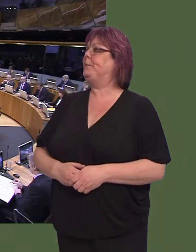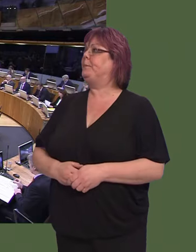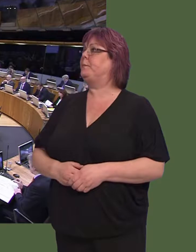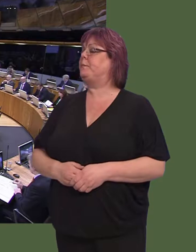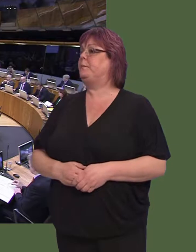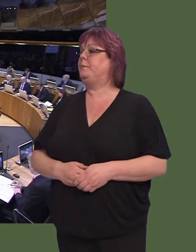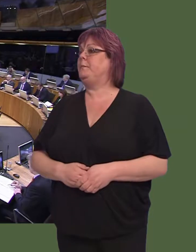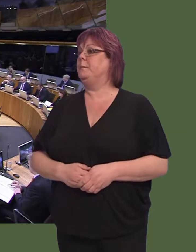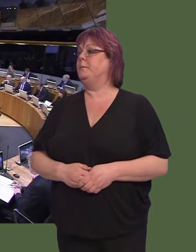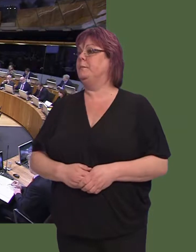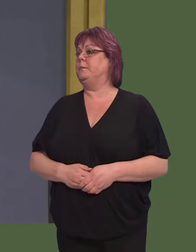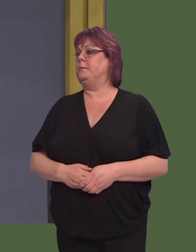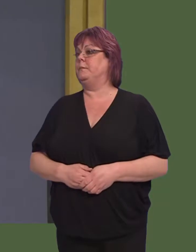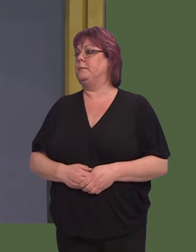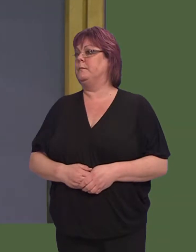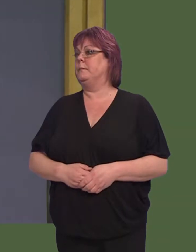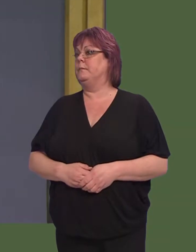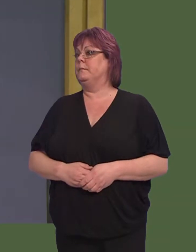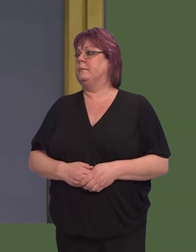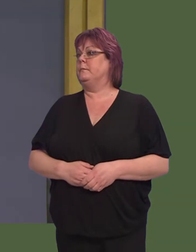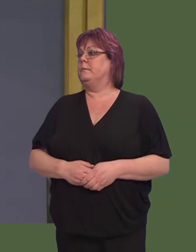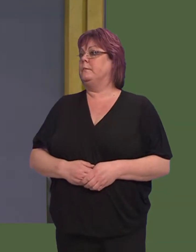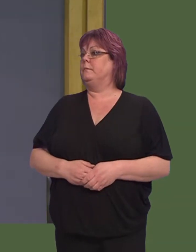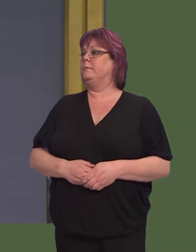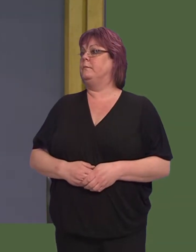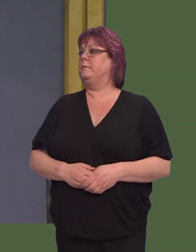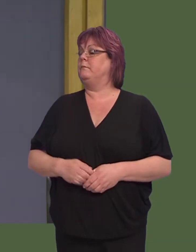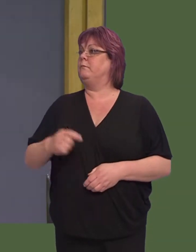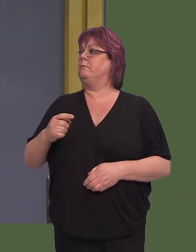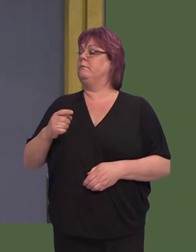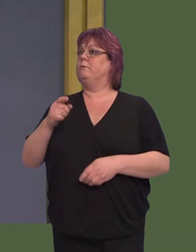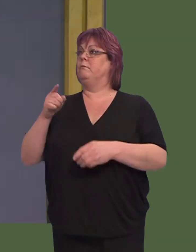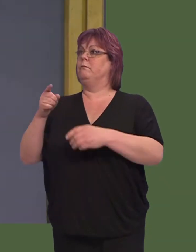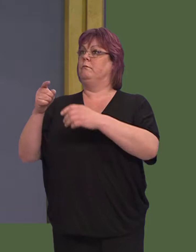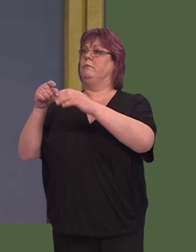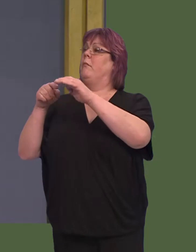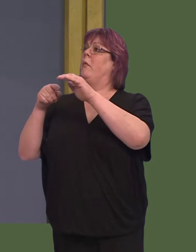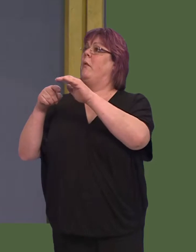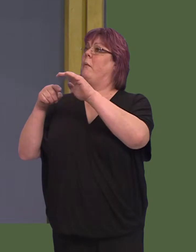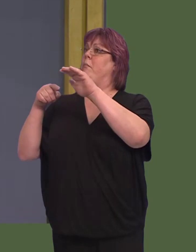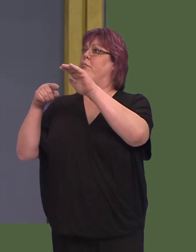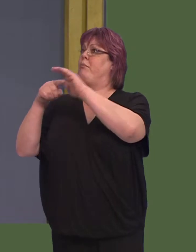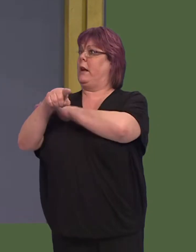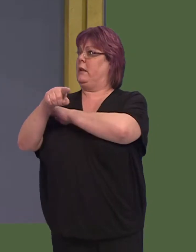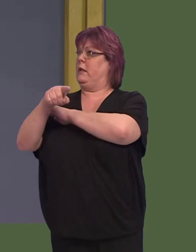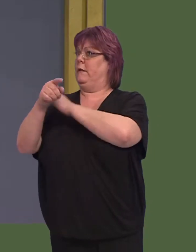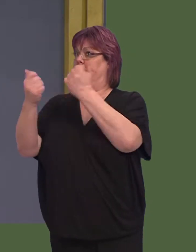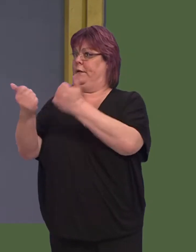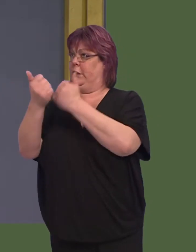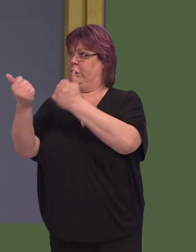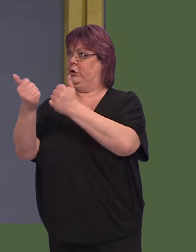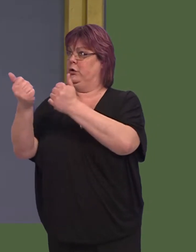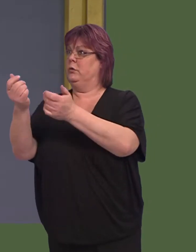Llywydd. Will the First Minister make a statement on further devolution to Wales in light of powers that will